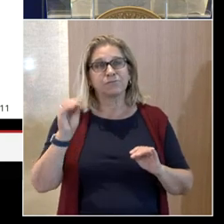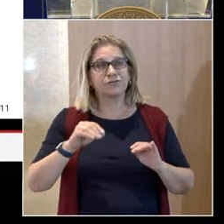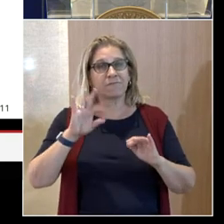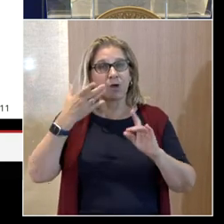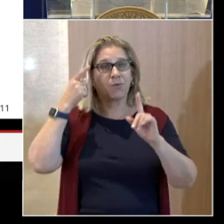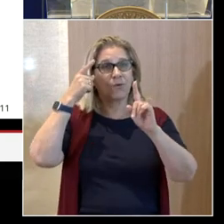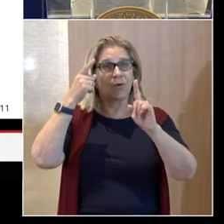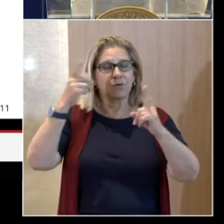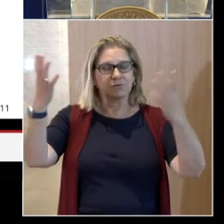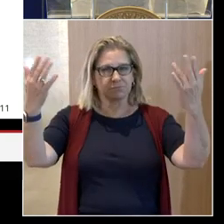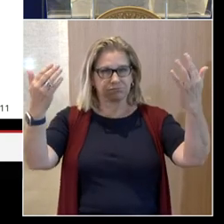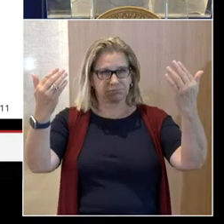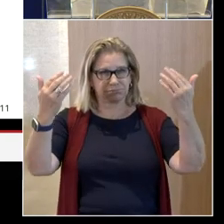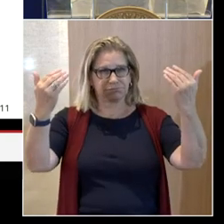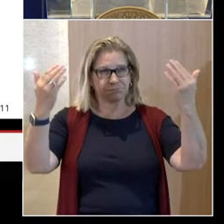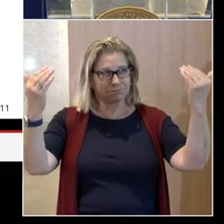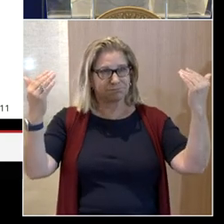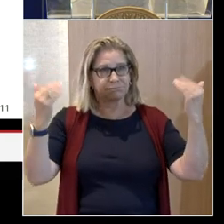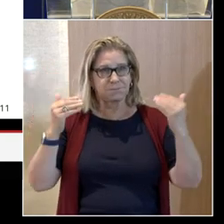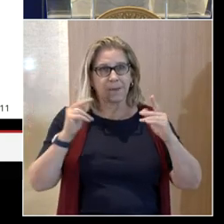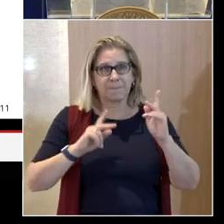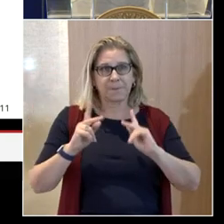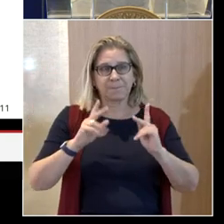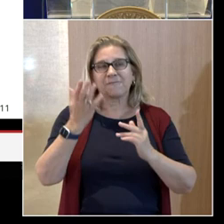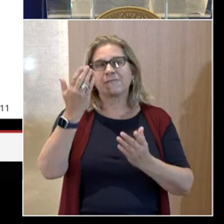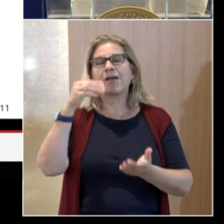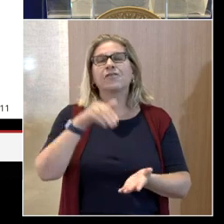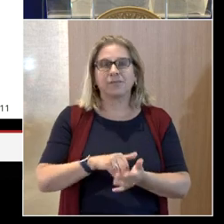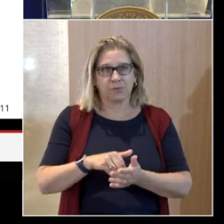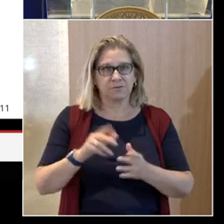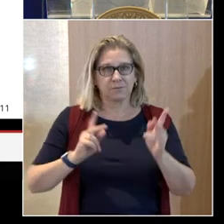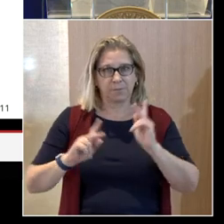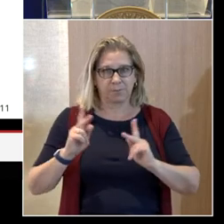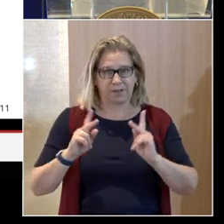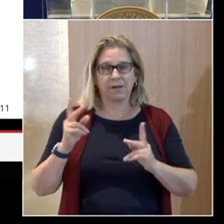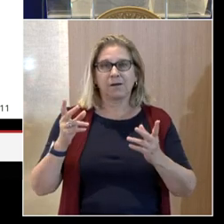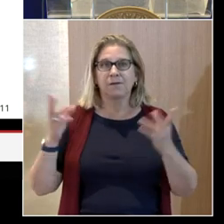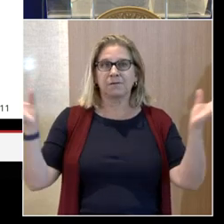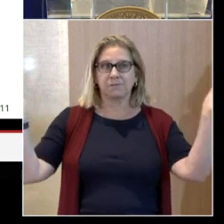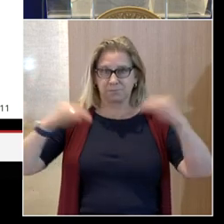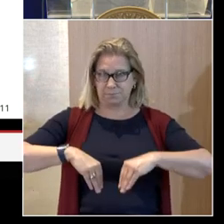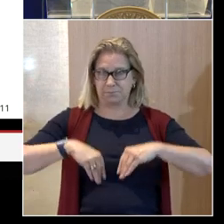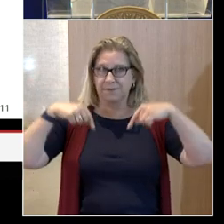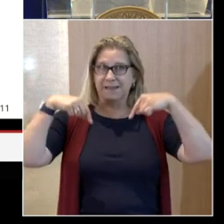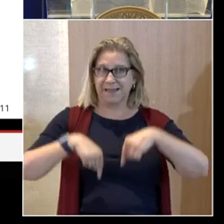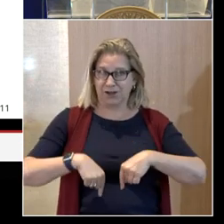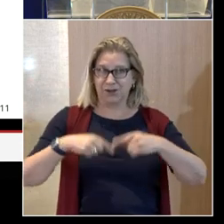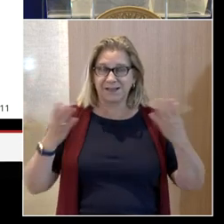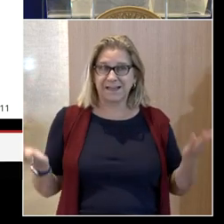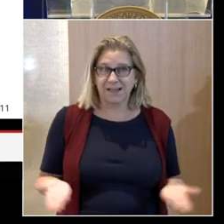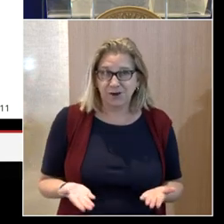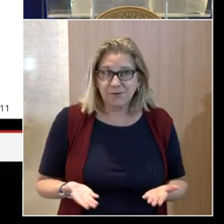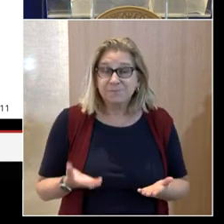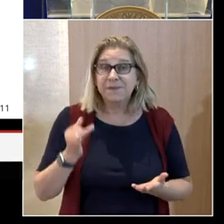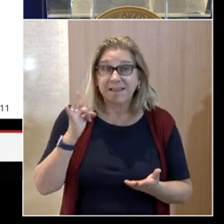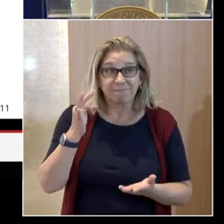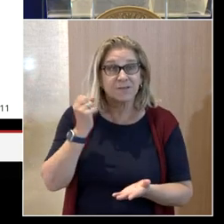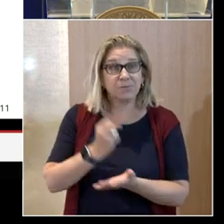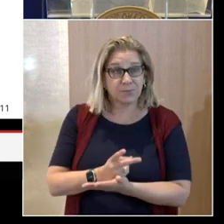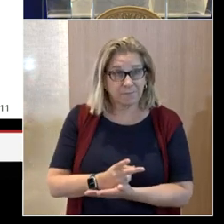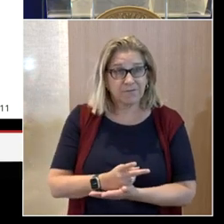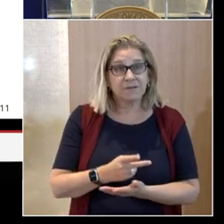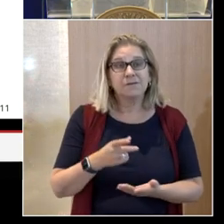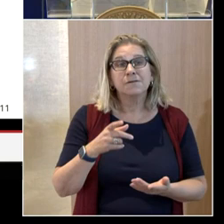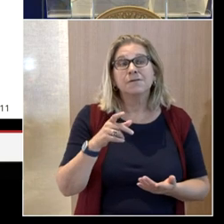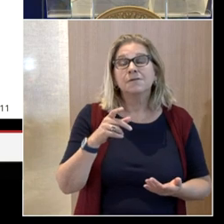to our downtown population. The mayor's approved FY24 budget also includes almost